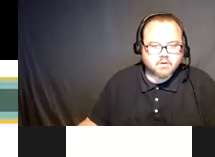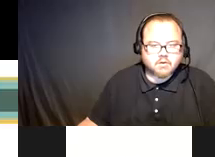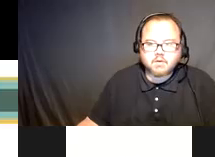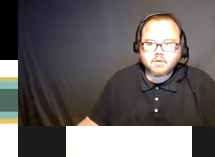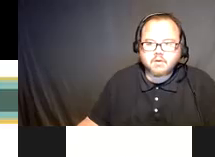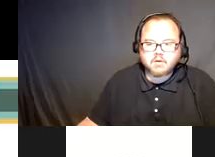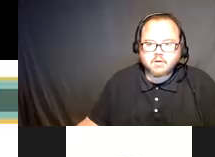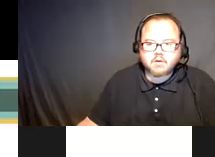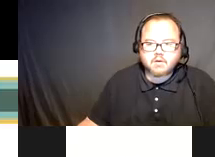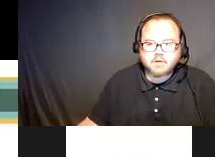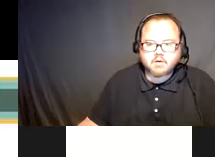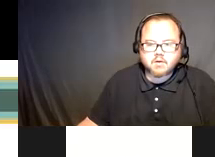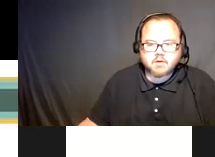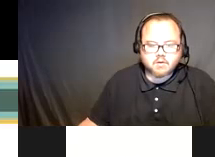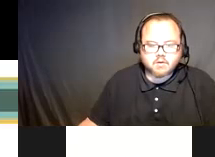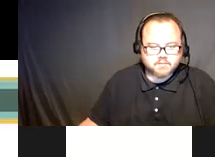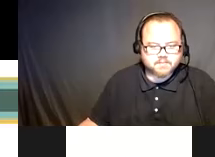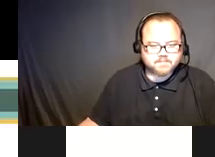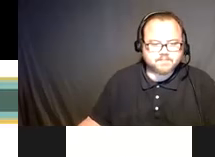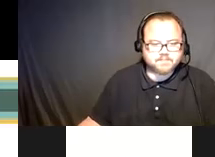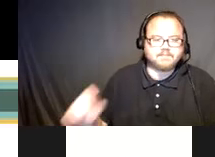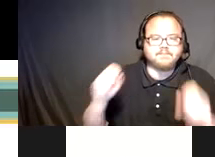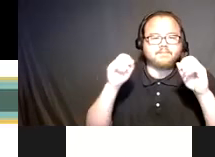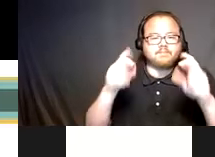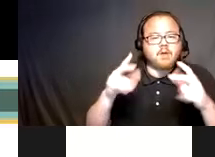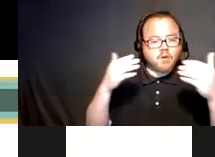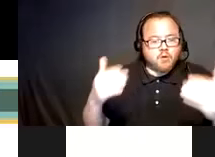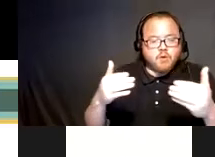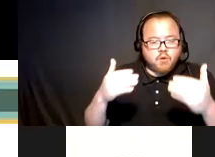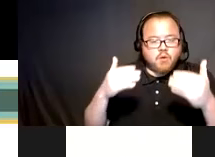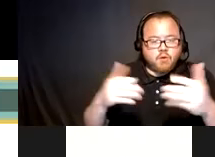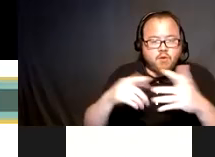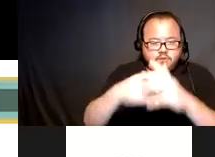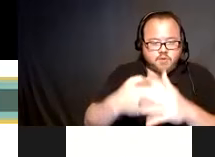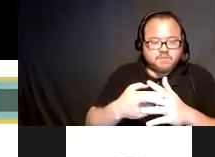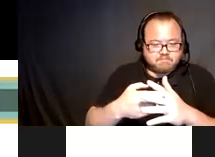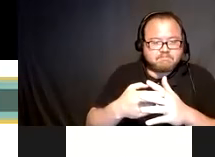Oh, excellent. Thank you, Myrna. Okay, so let's dive in and just get started.